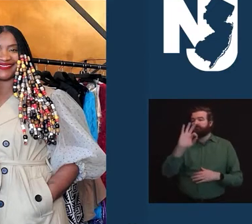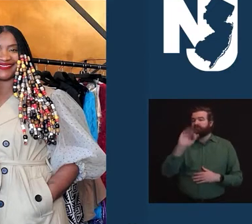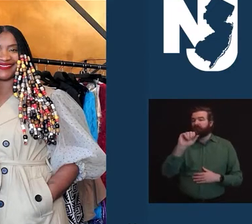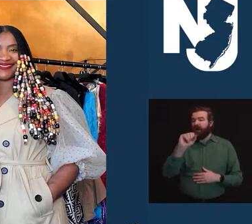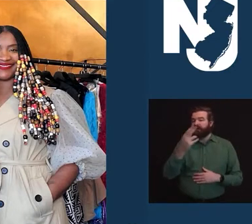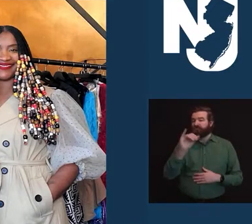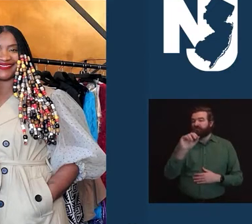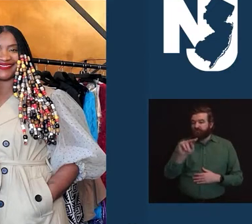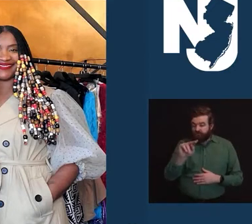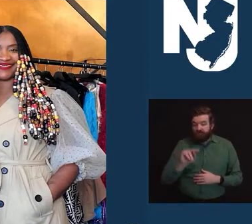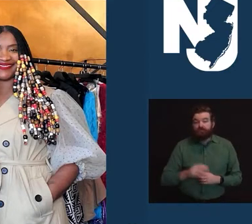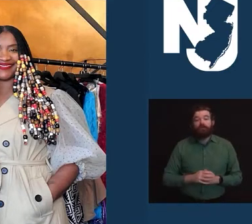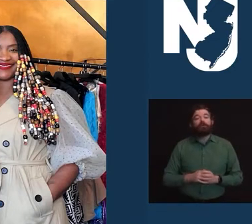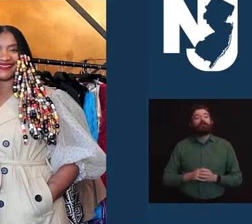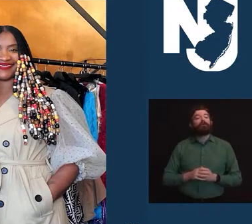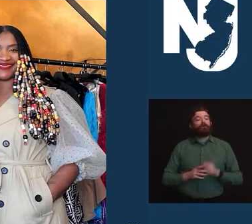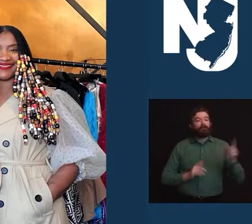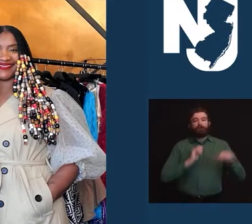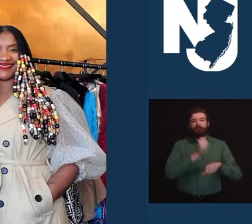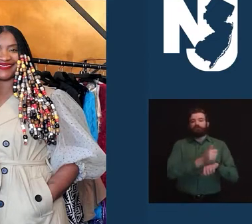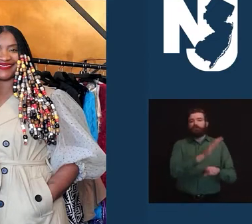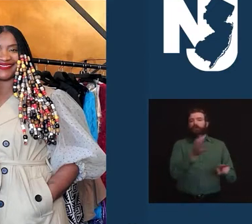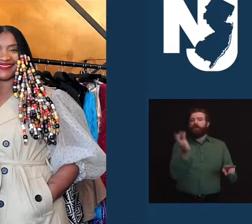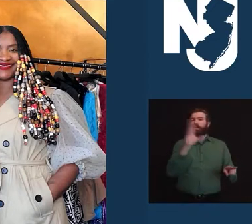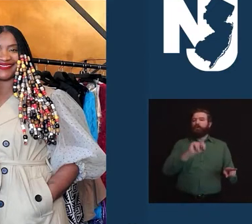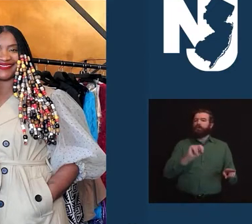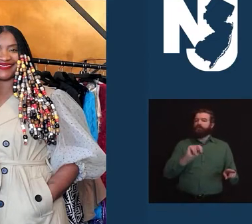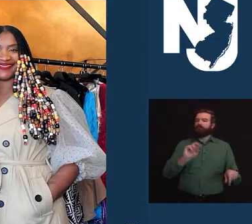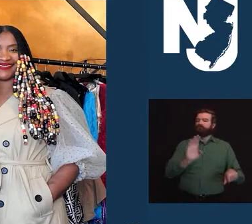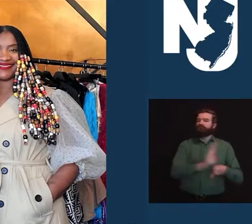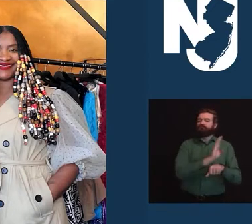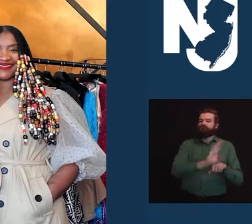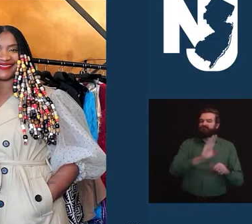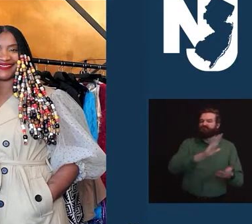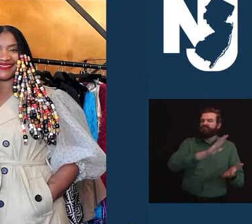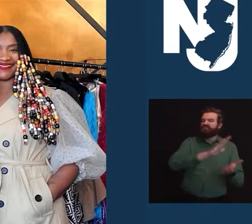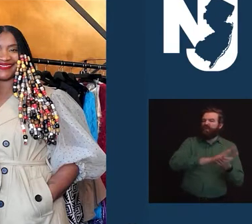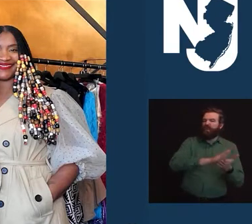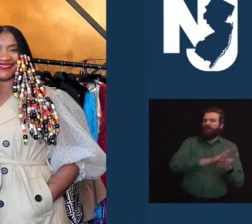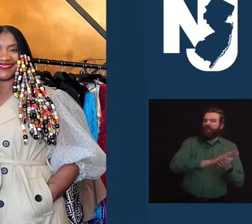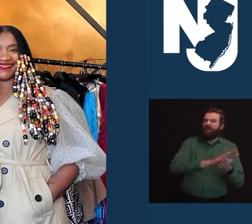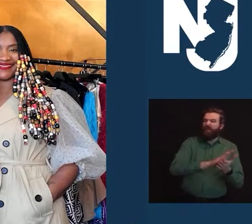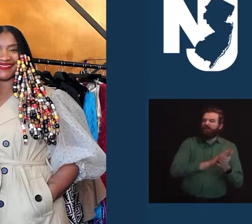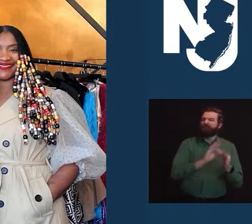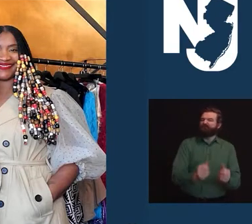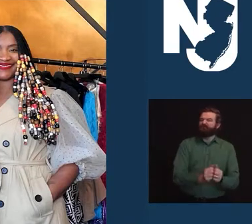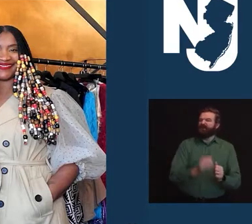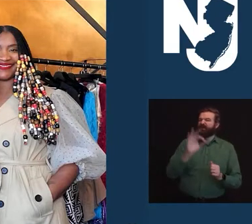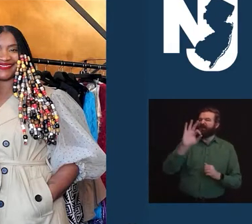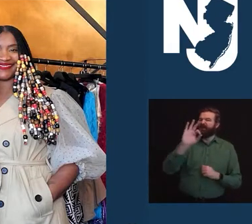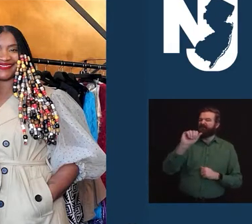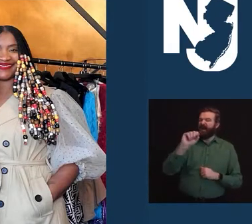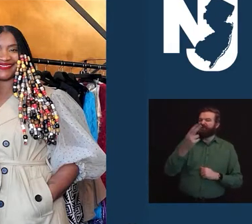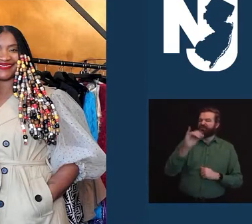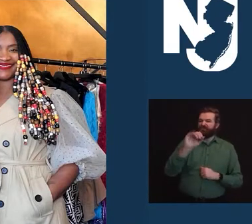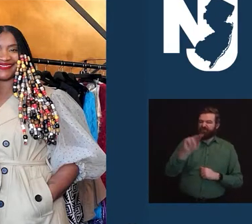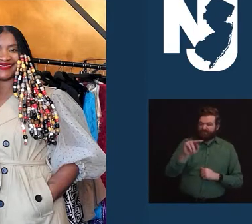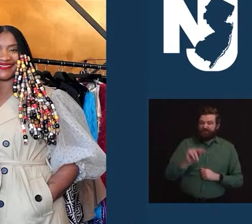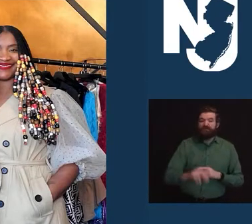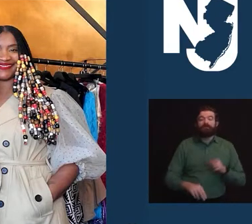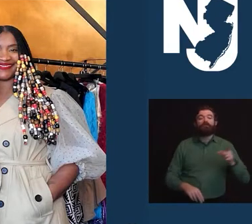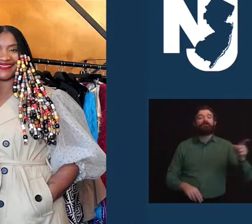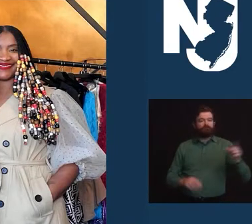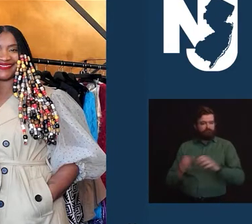hopes to see take off in a physical location. Working with the Redevelopment Authority, Lynette received funding through the Small